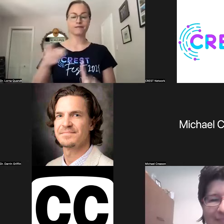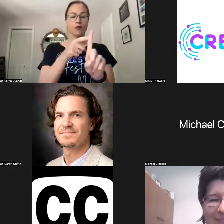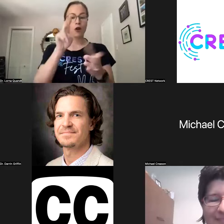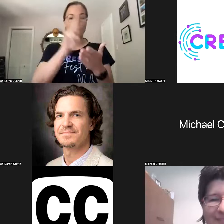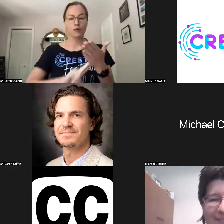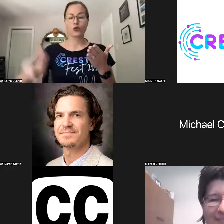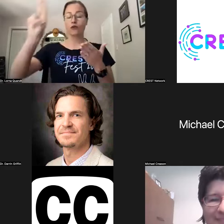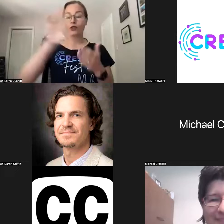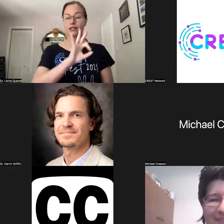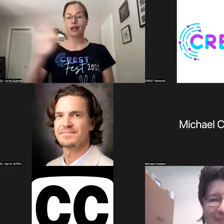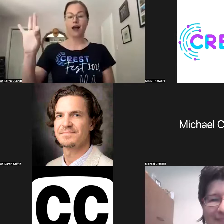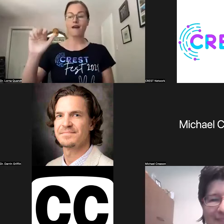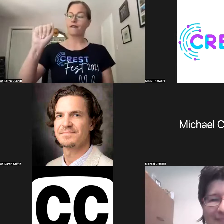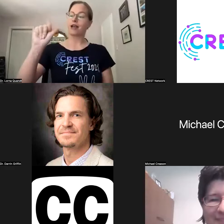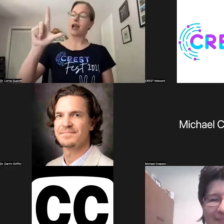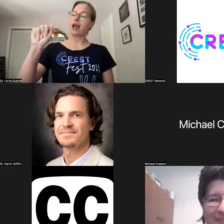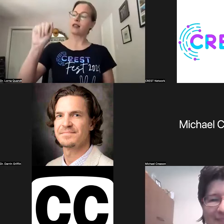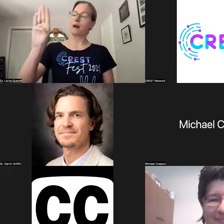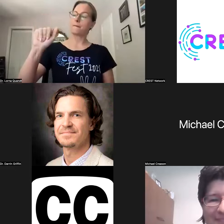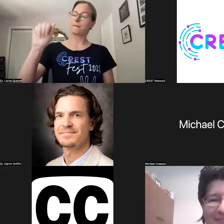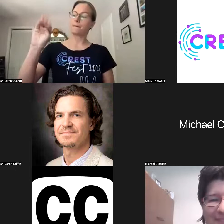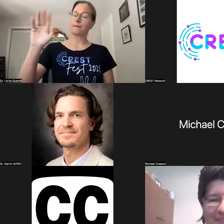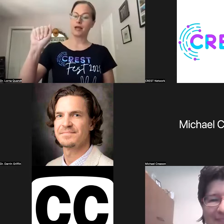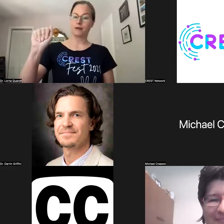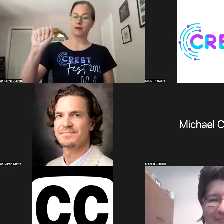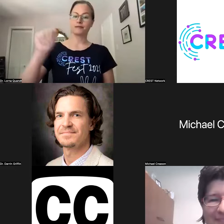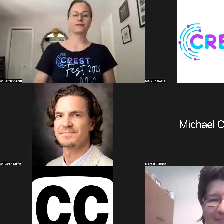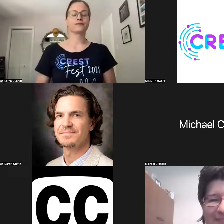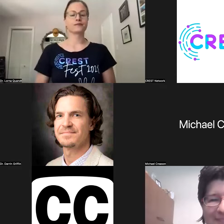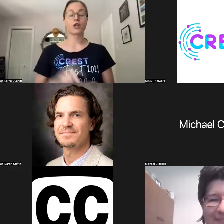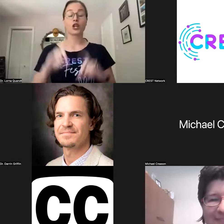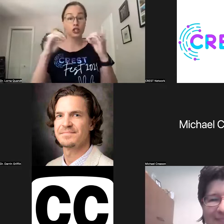Gurbuz from the University of Alabama.